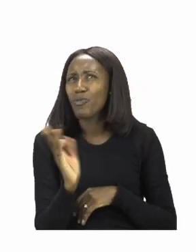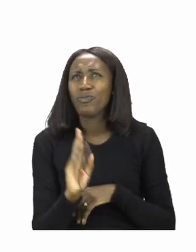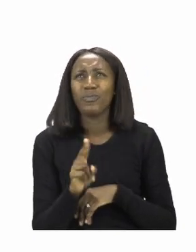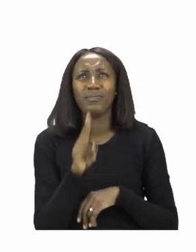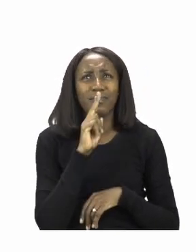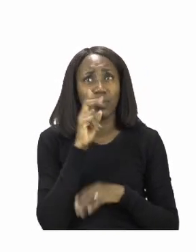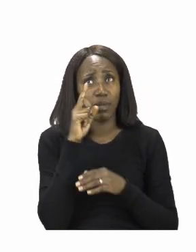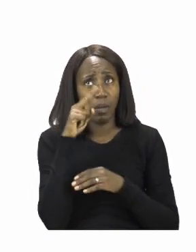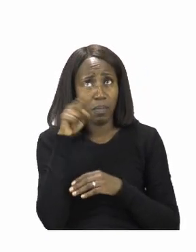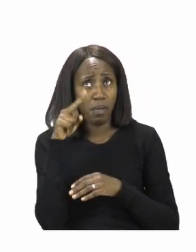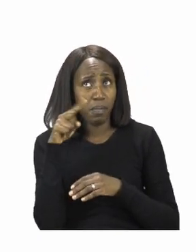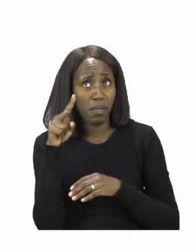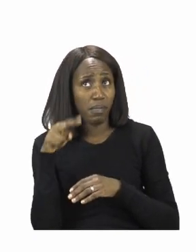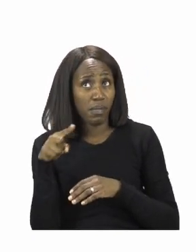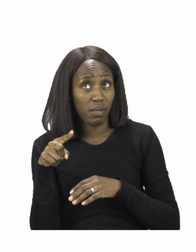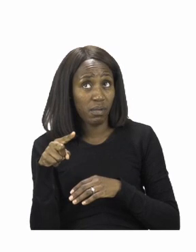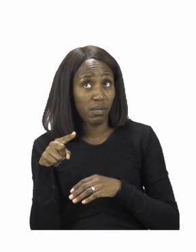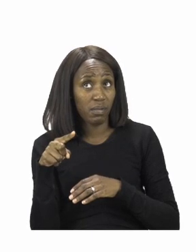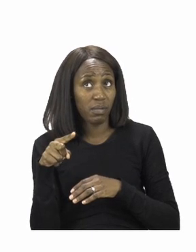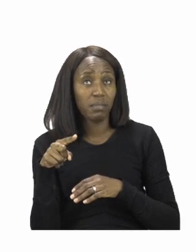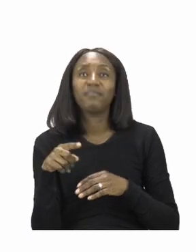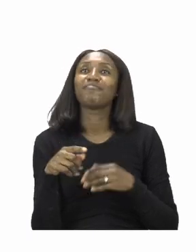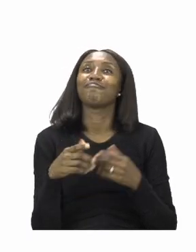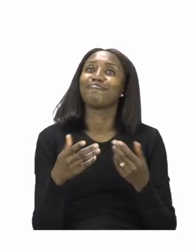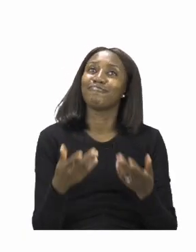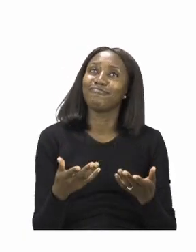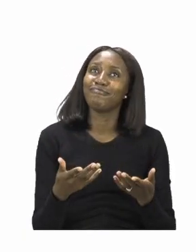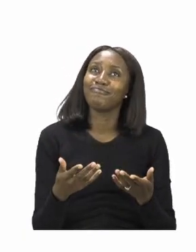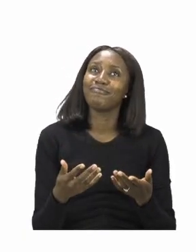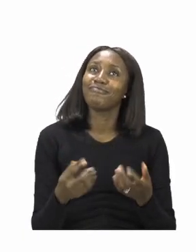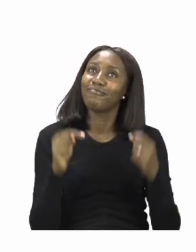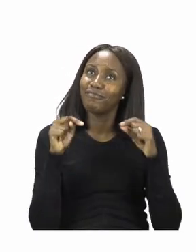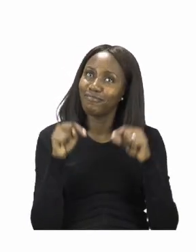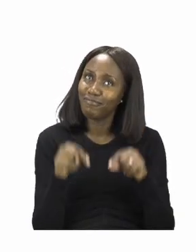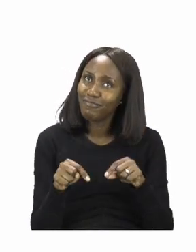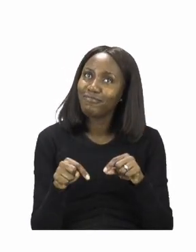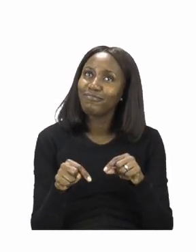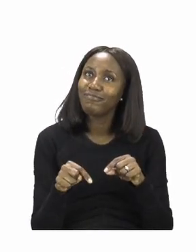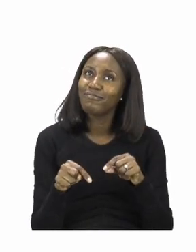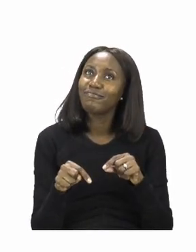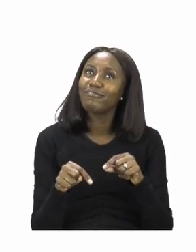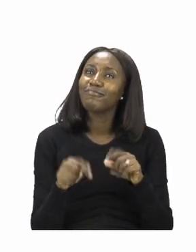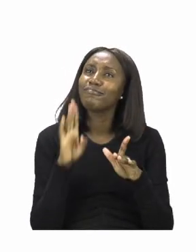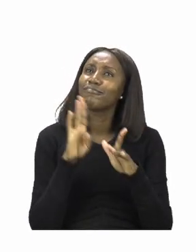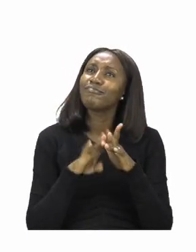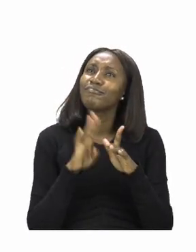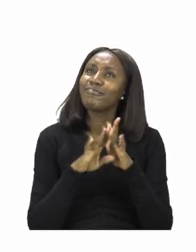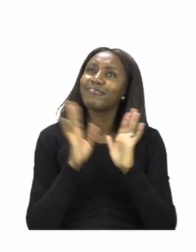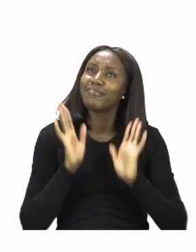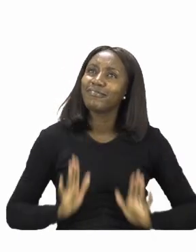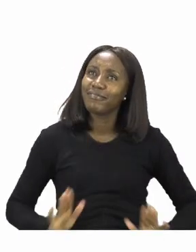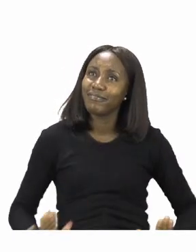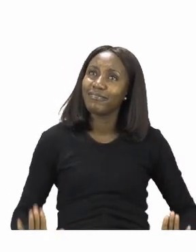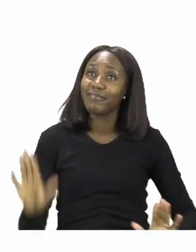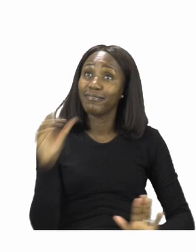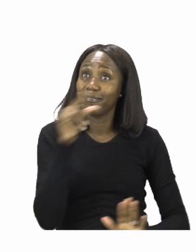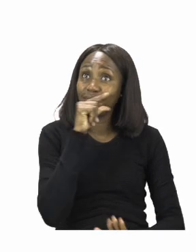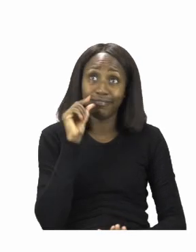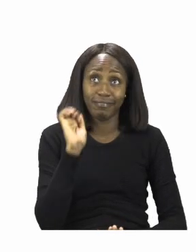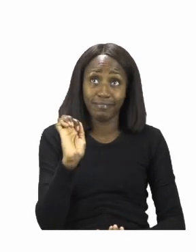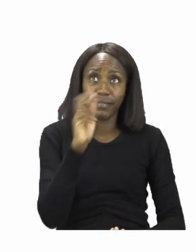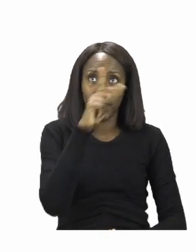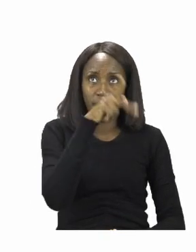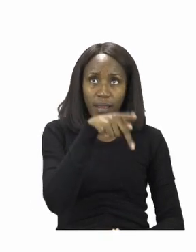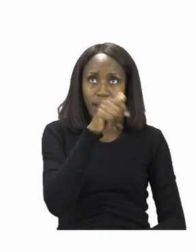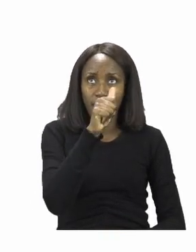are correct. Today's comprehension passage is all about a girl named Pam. And as